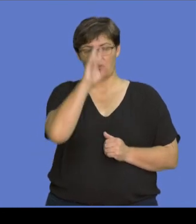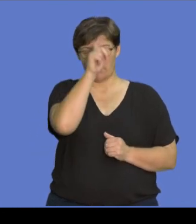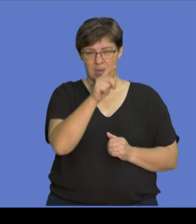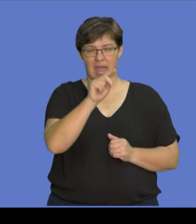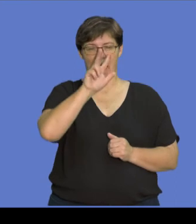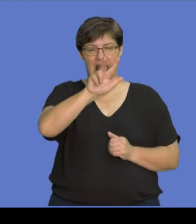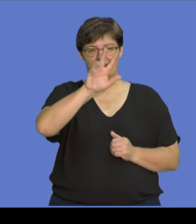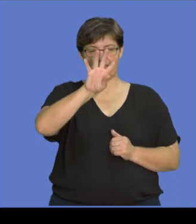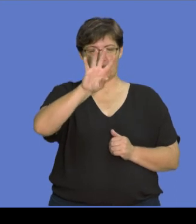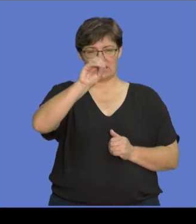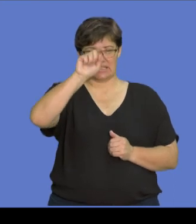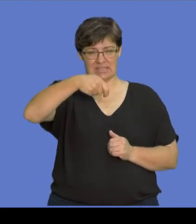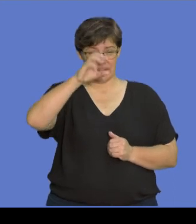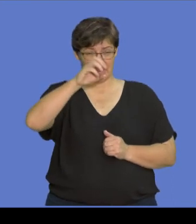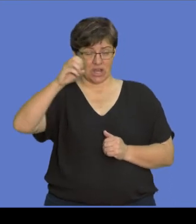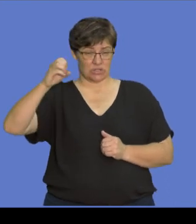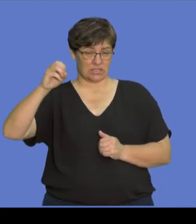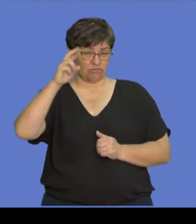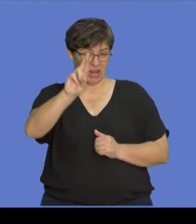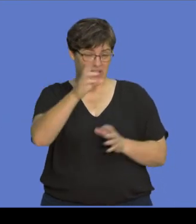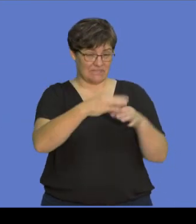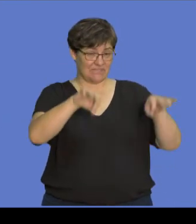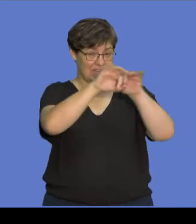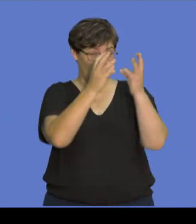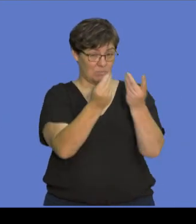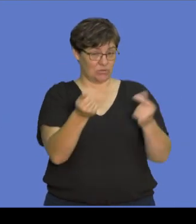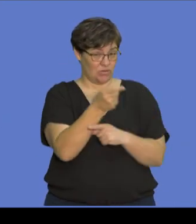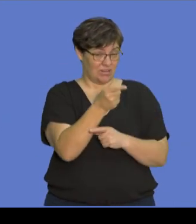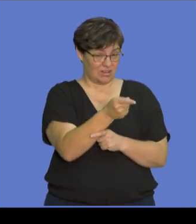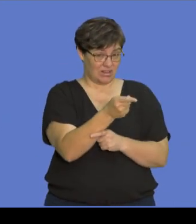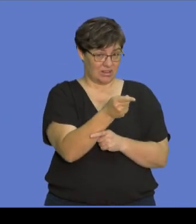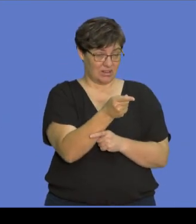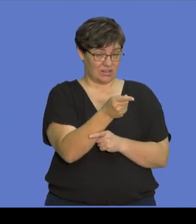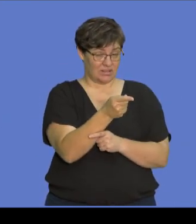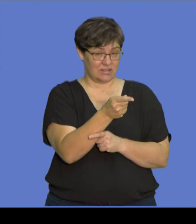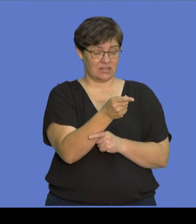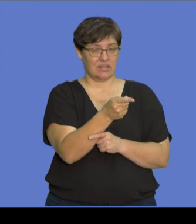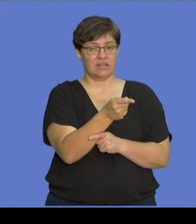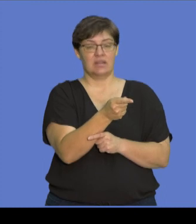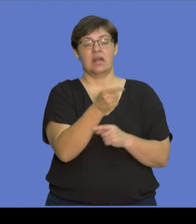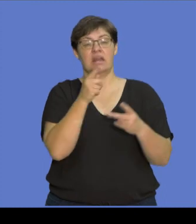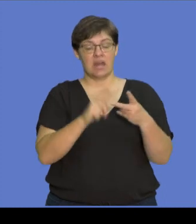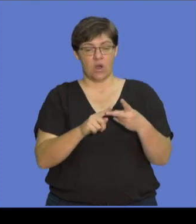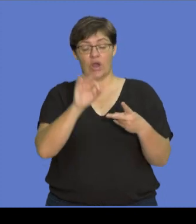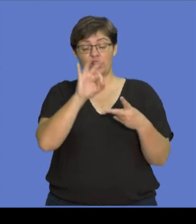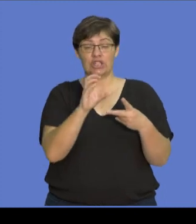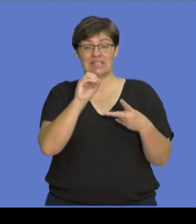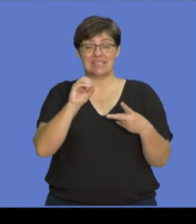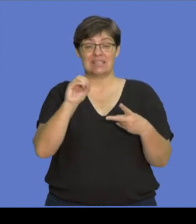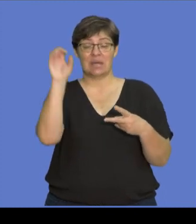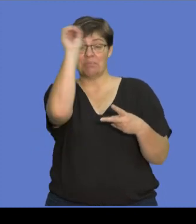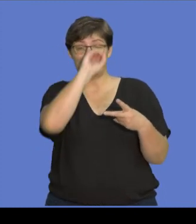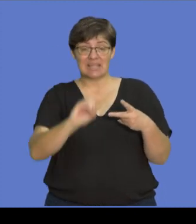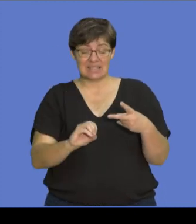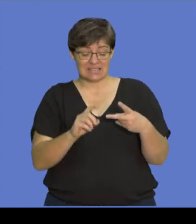calculator. Remember, we paid 840,000 Rand, was the value of the material, the fabric in this case here, and we paid